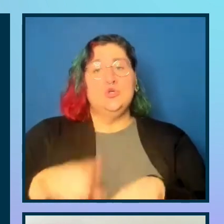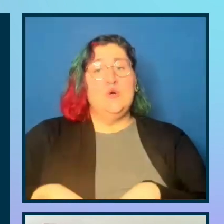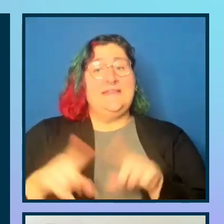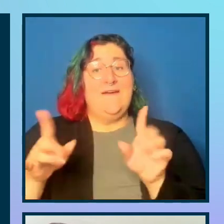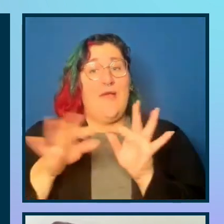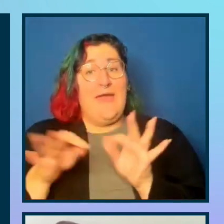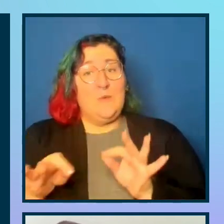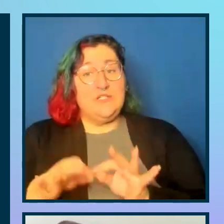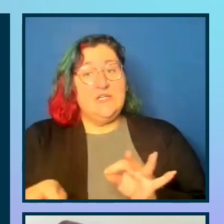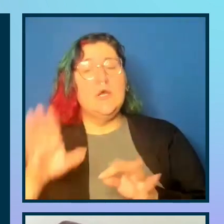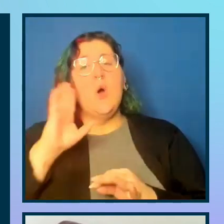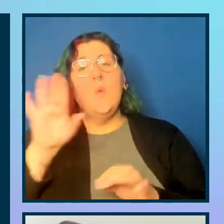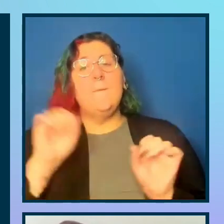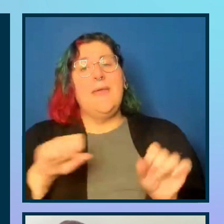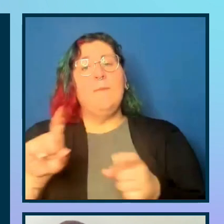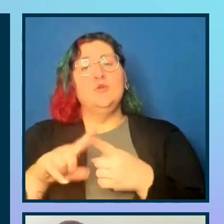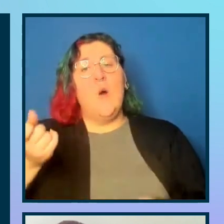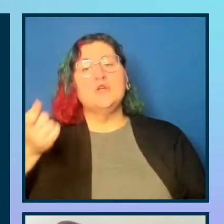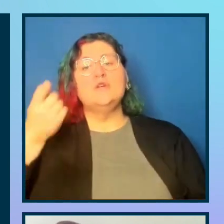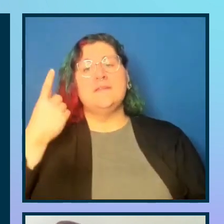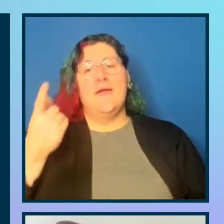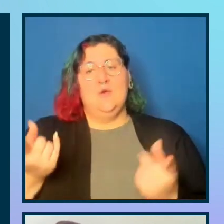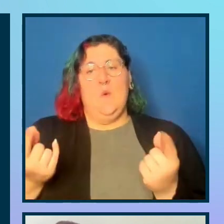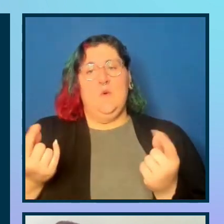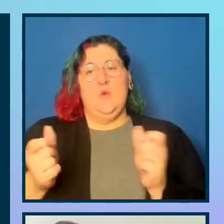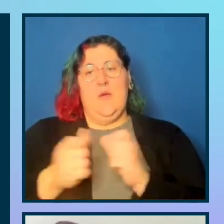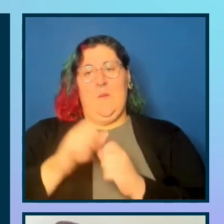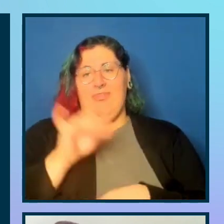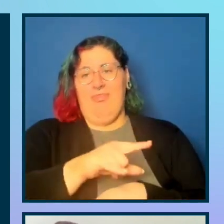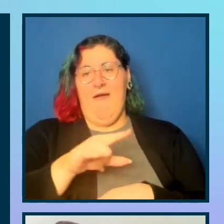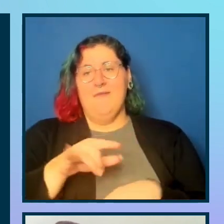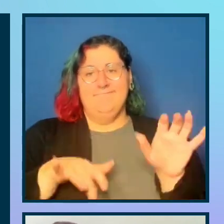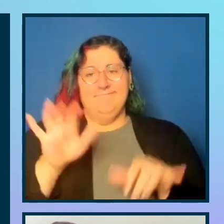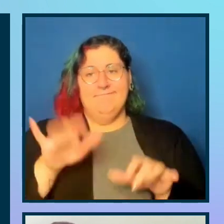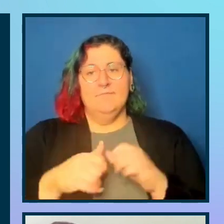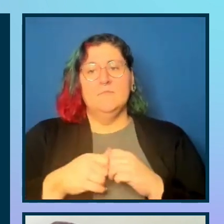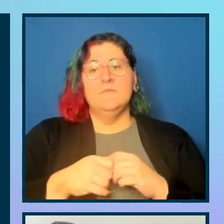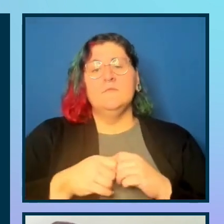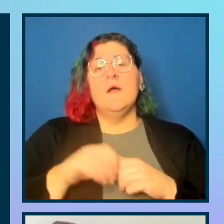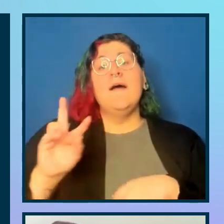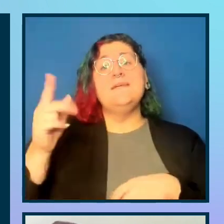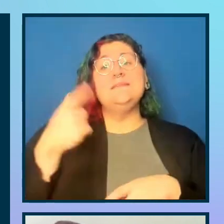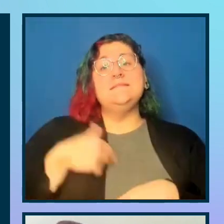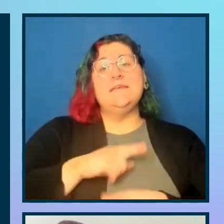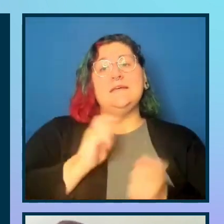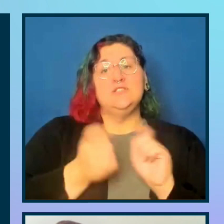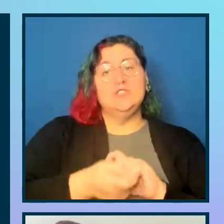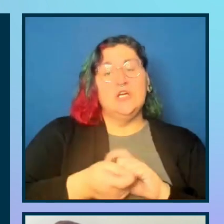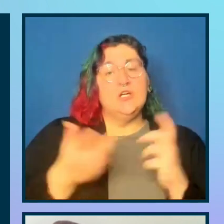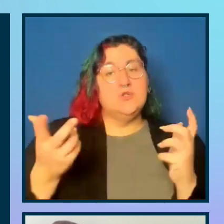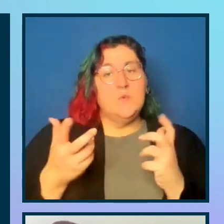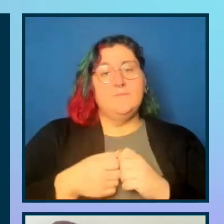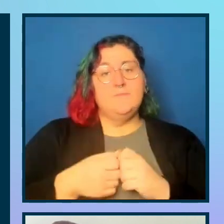understand our application. The second change that we made after adding an aria label to our main dropdown component was to